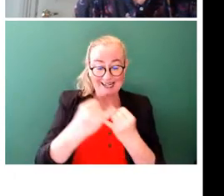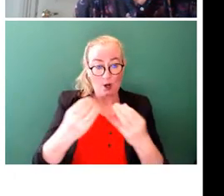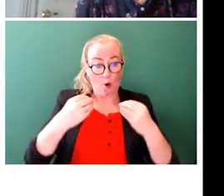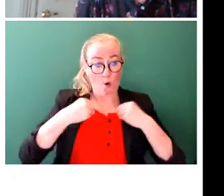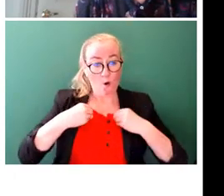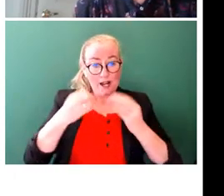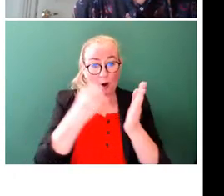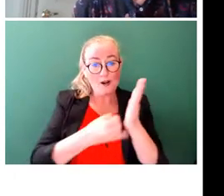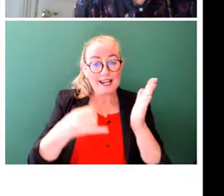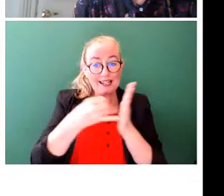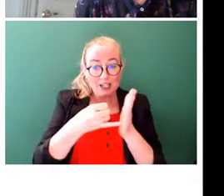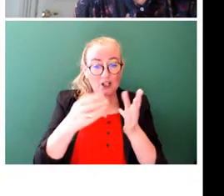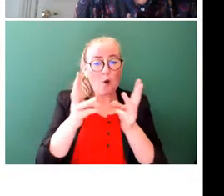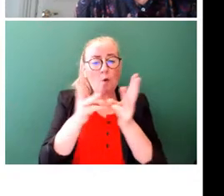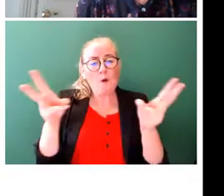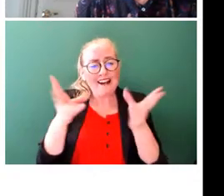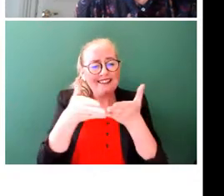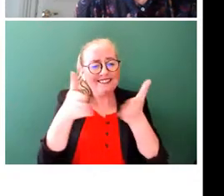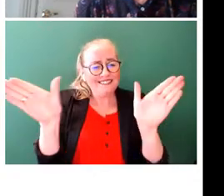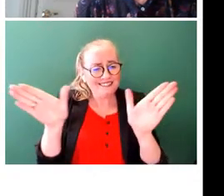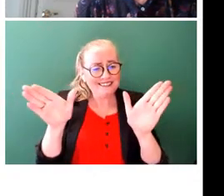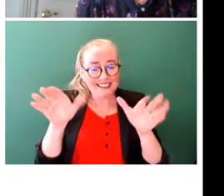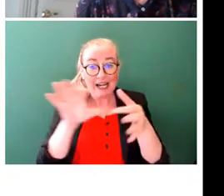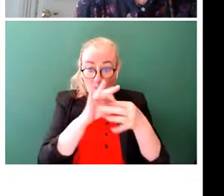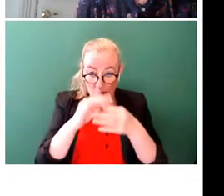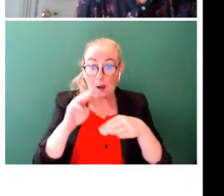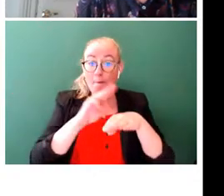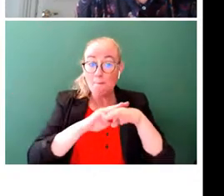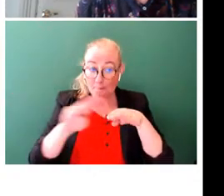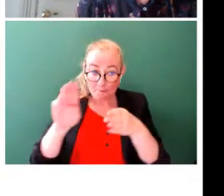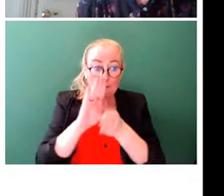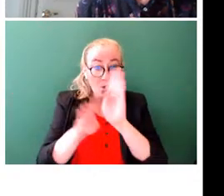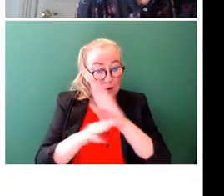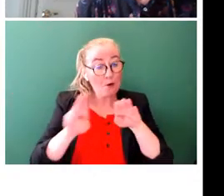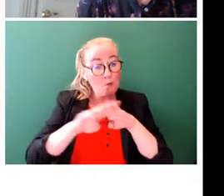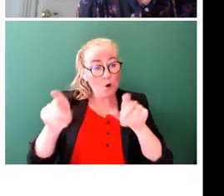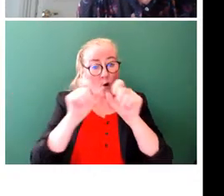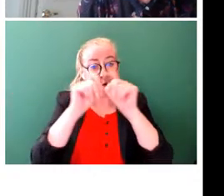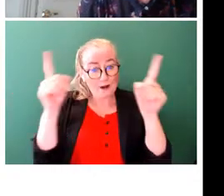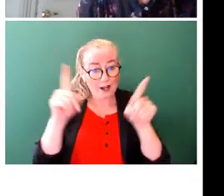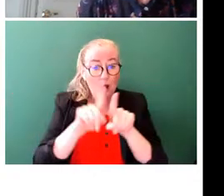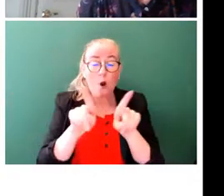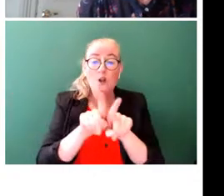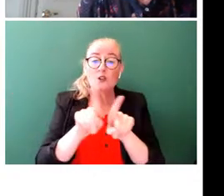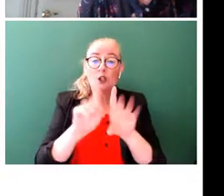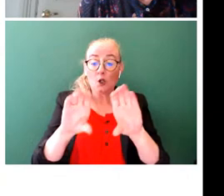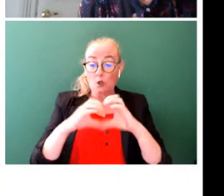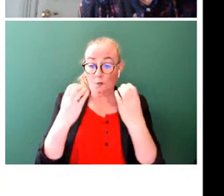wider networks, they had already increased awareness and understanding. And community champions,